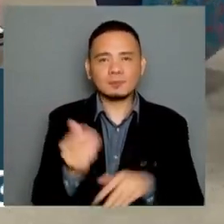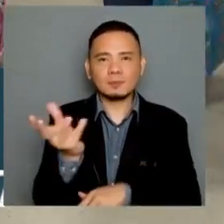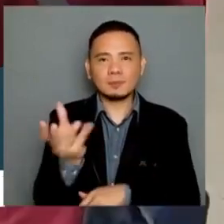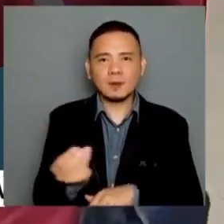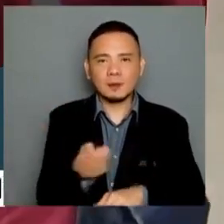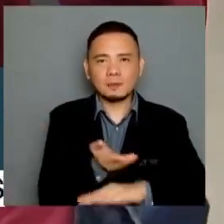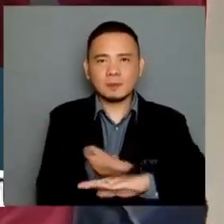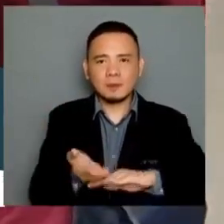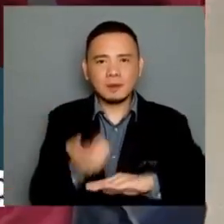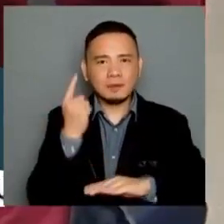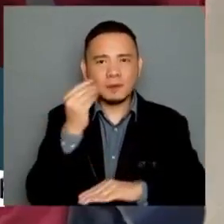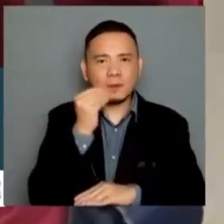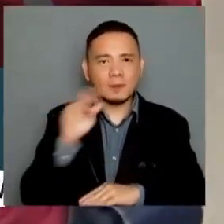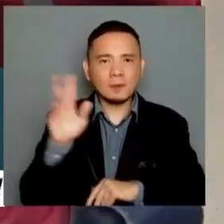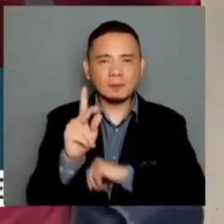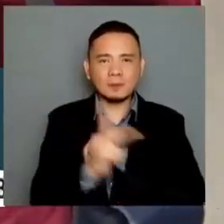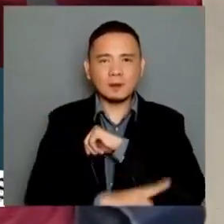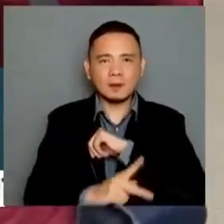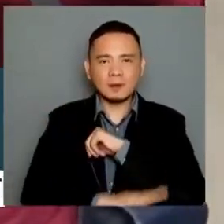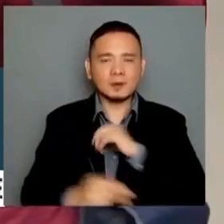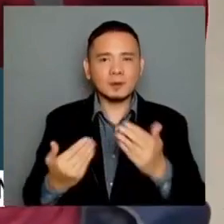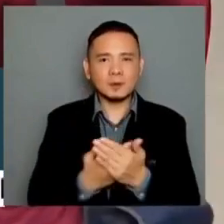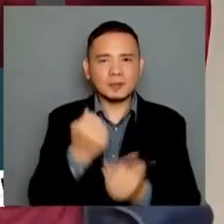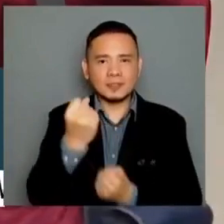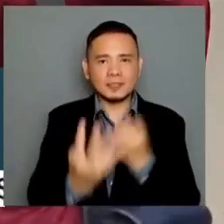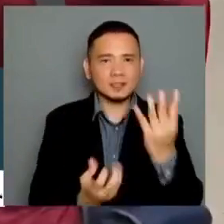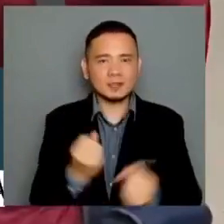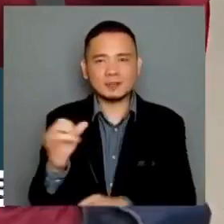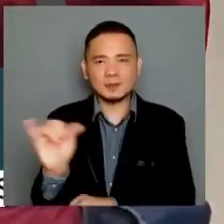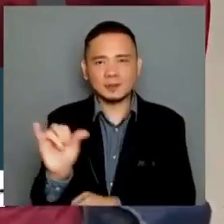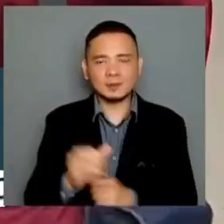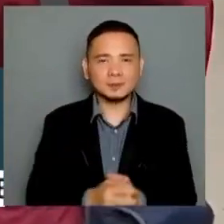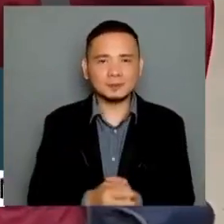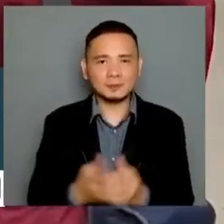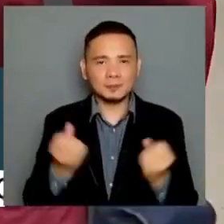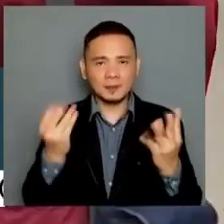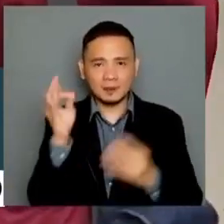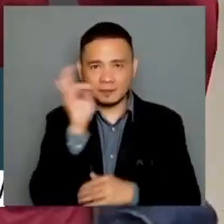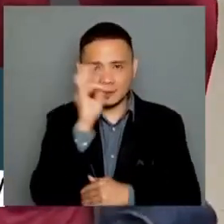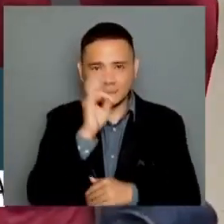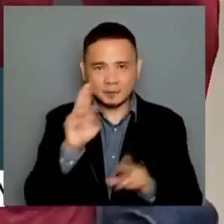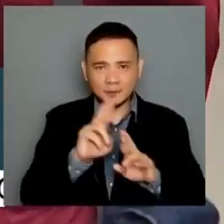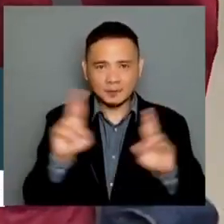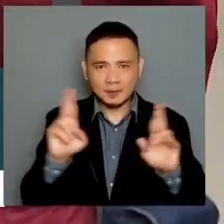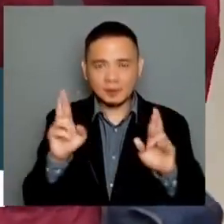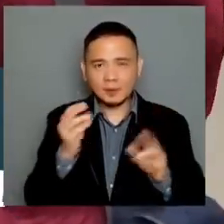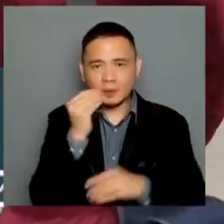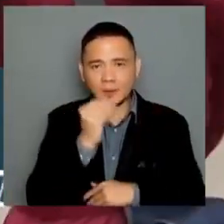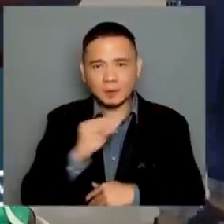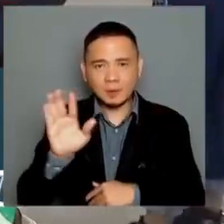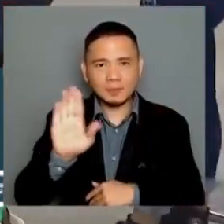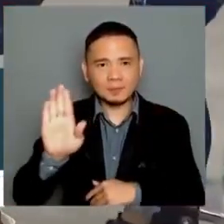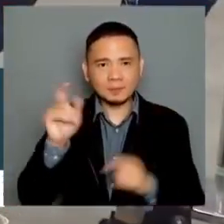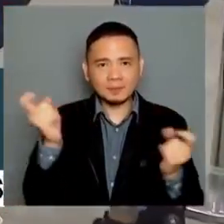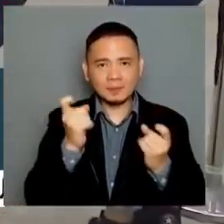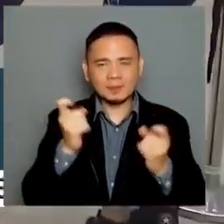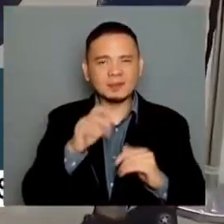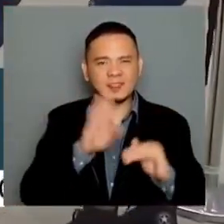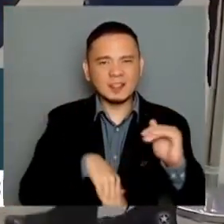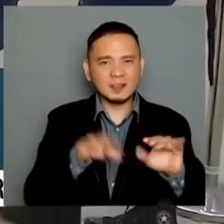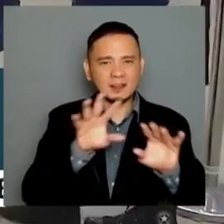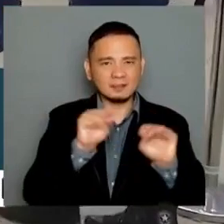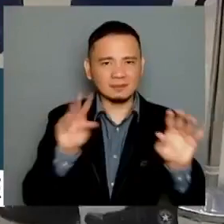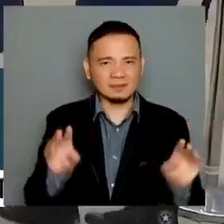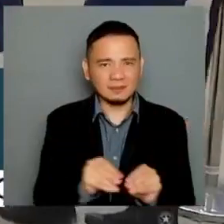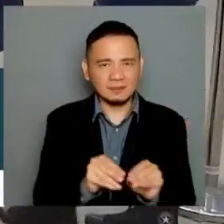go home to their province for the New Year celebration. Many Filipinos prefer to go home for the New Year celebration rather than Christmas because